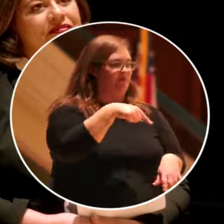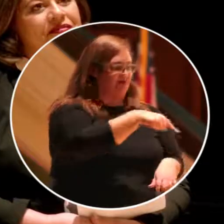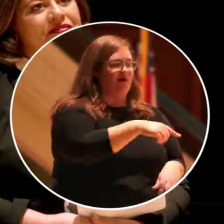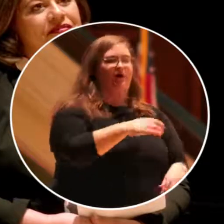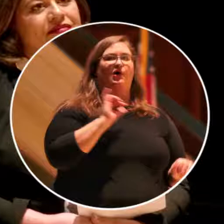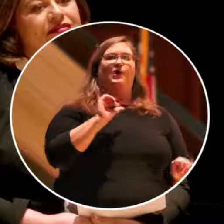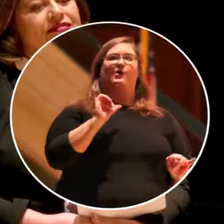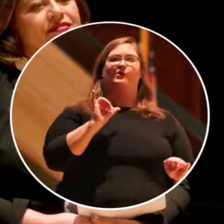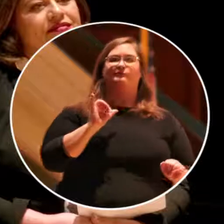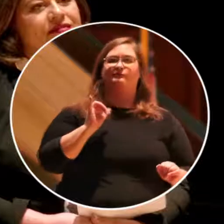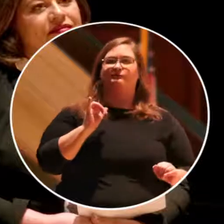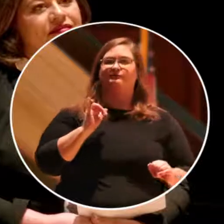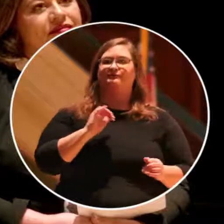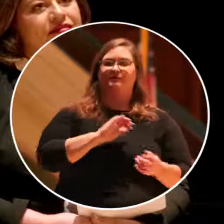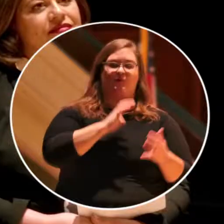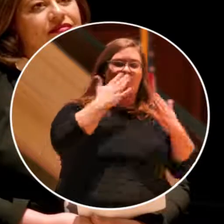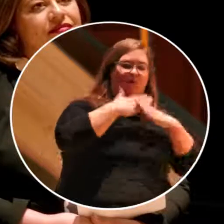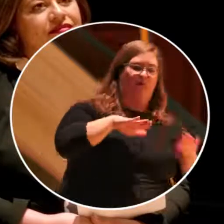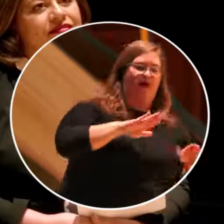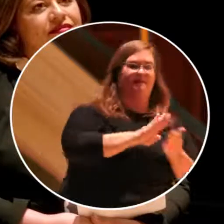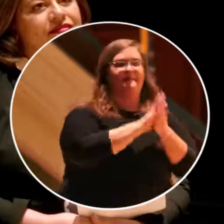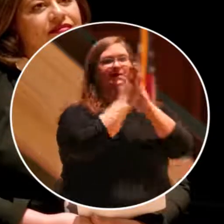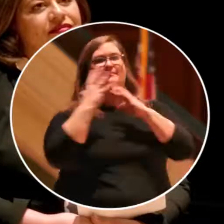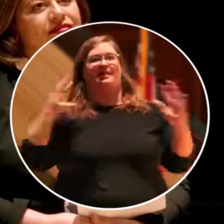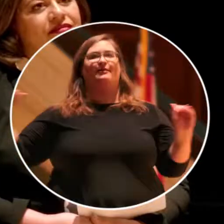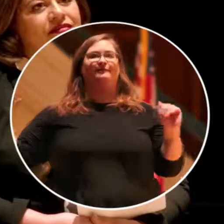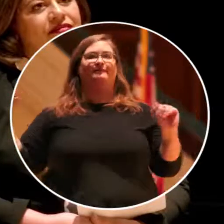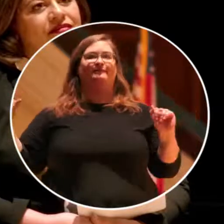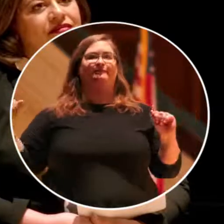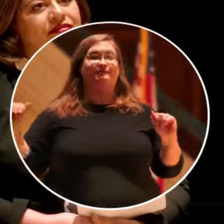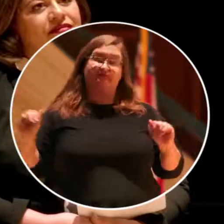spoke. Listen to your mother.